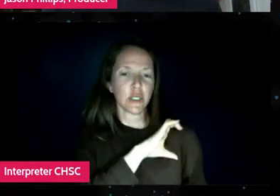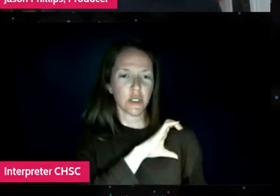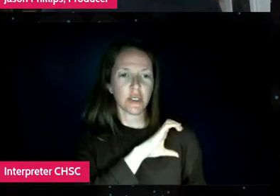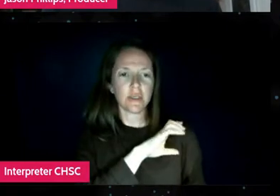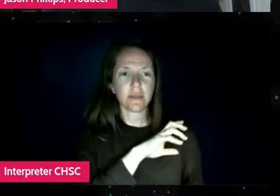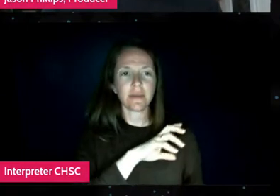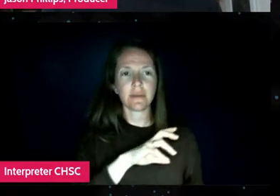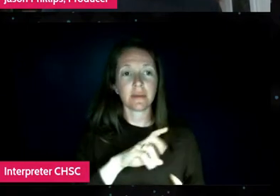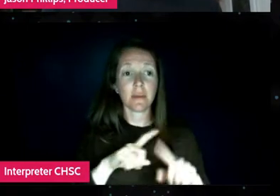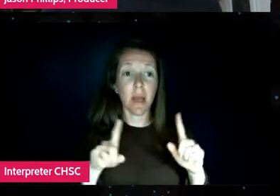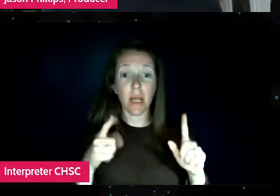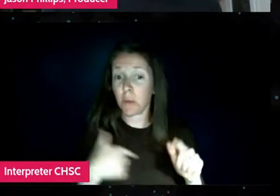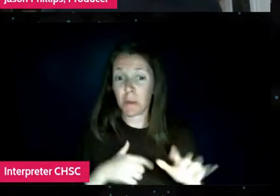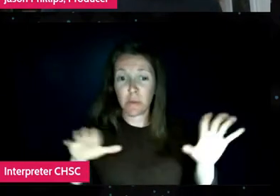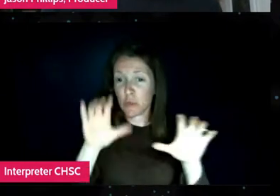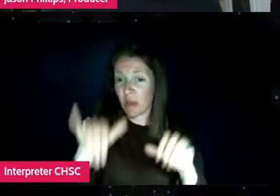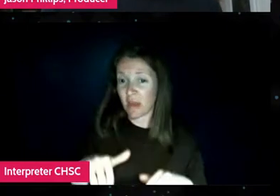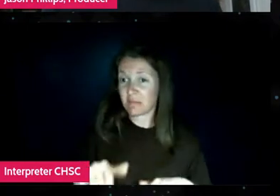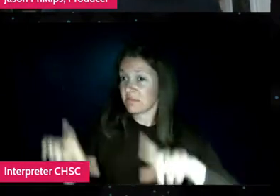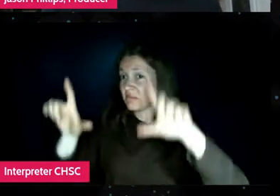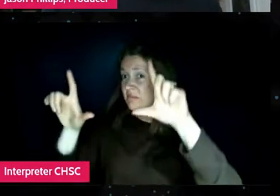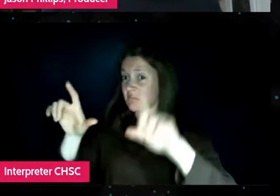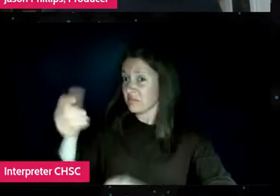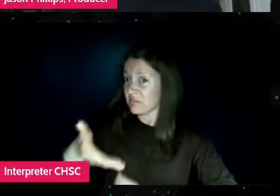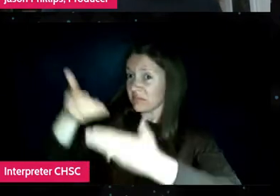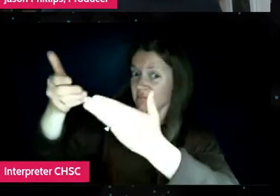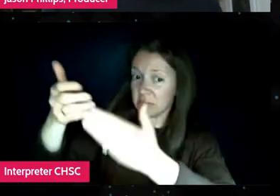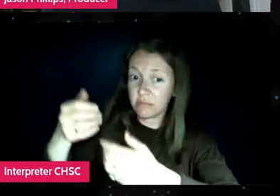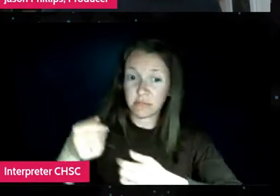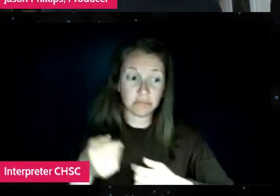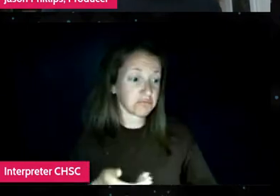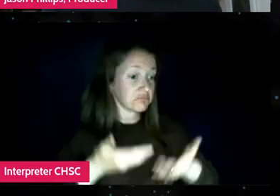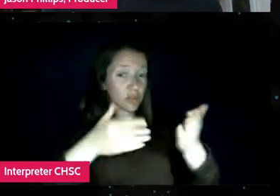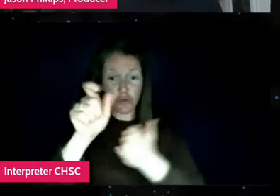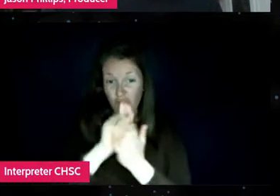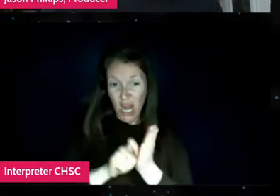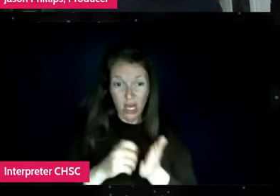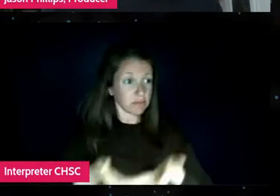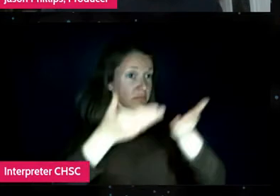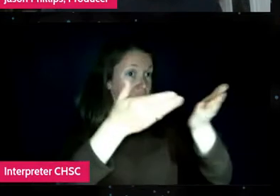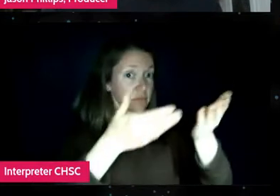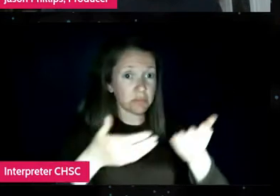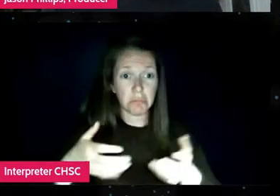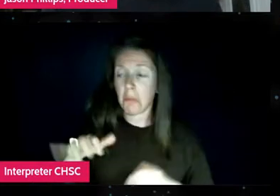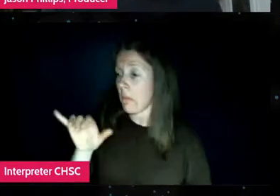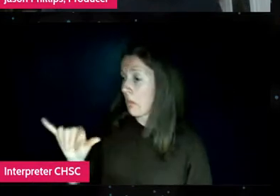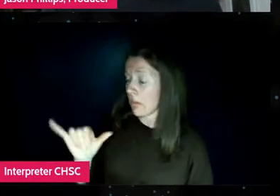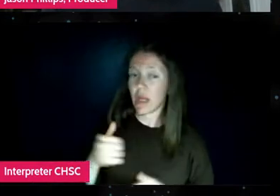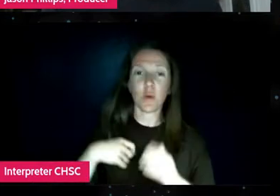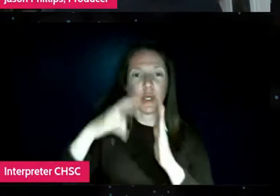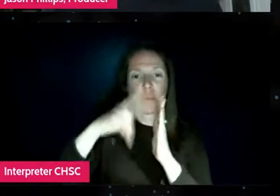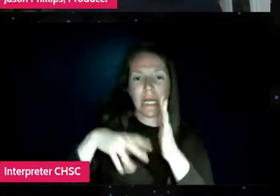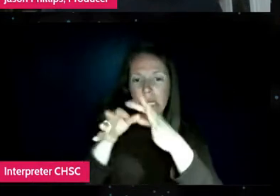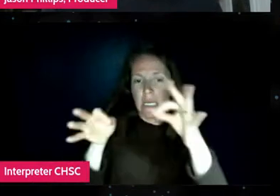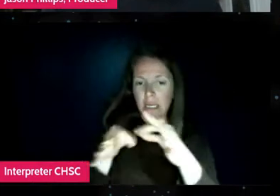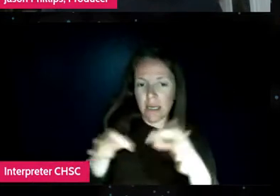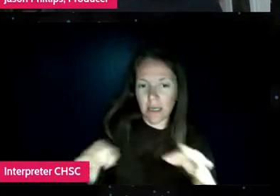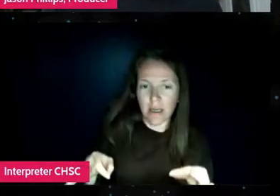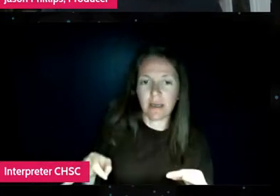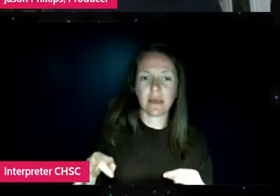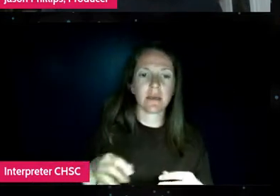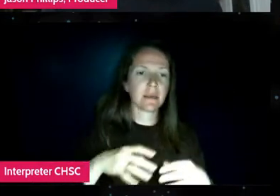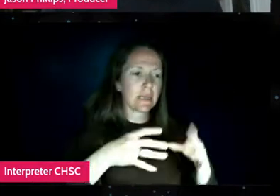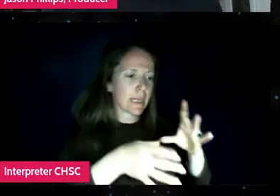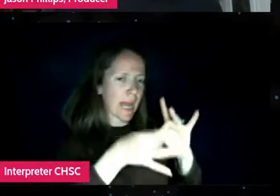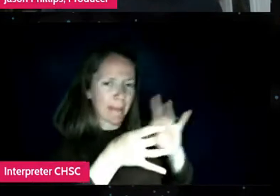But we would do that. And then we just go and write the scene, bring it back, pitch it at the table. We read it out loud. We have comments about